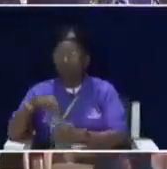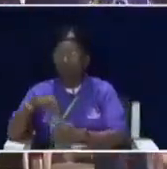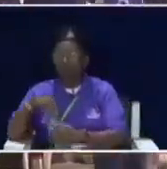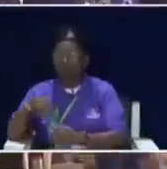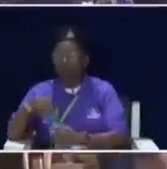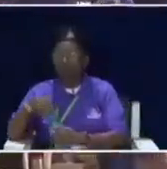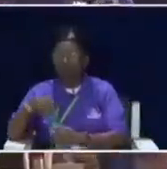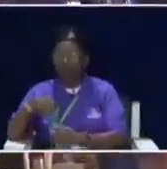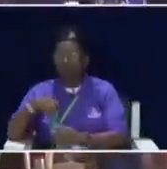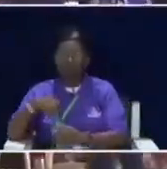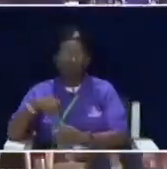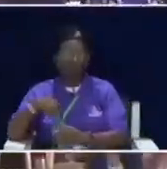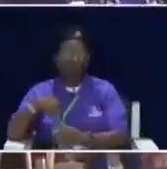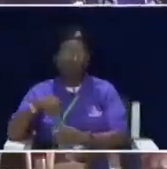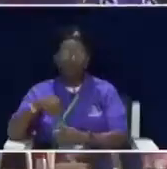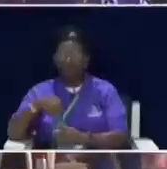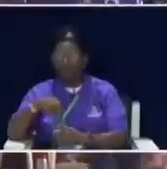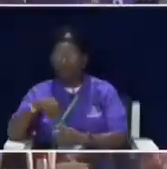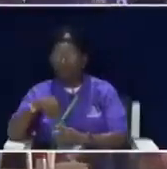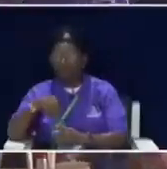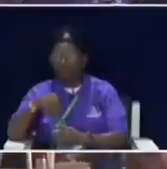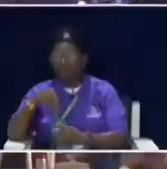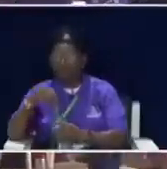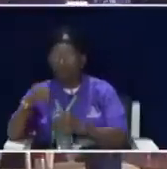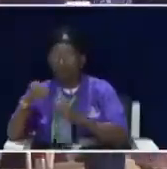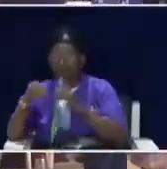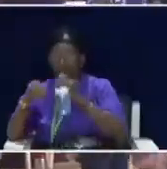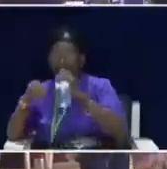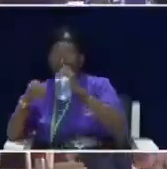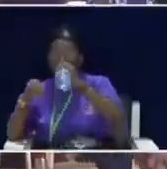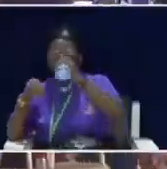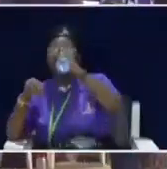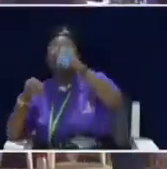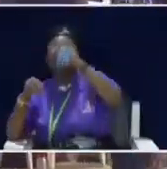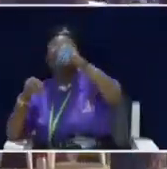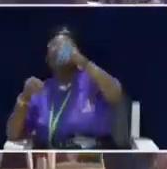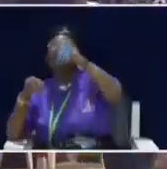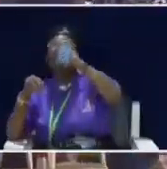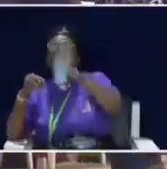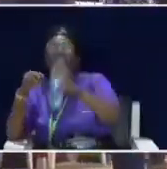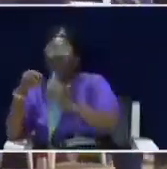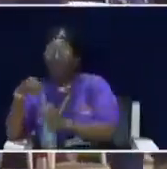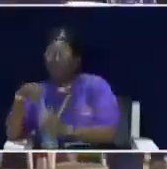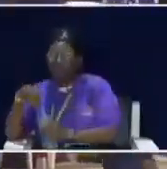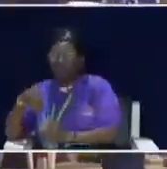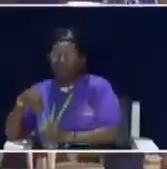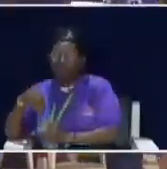Ikekere moko korunde ramahi ikekere moko shekere moko koro moko shanta.